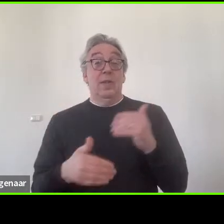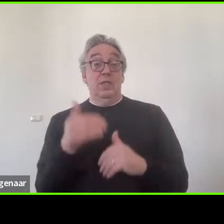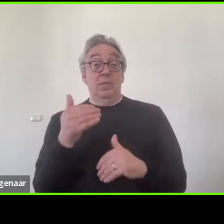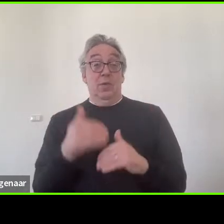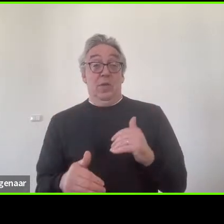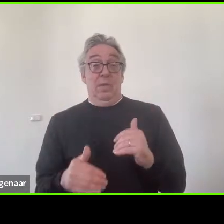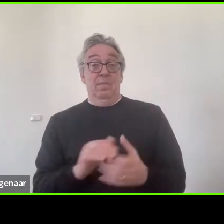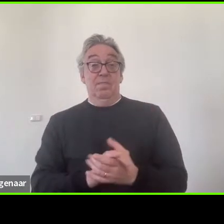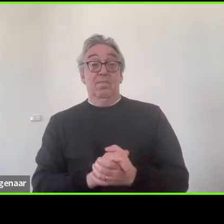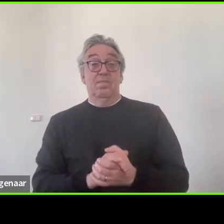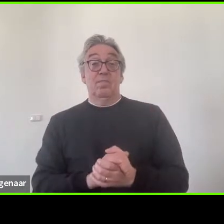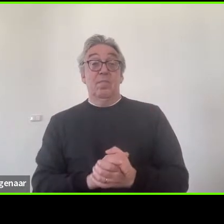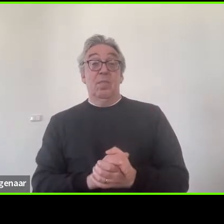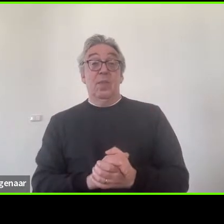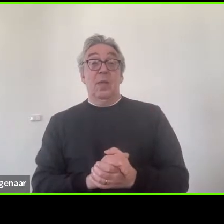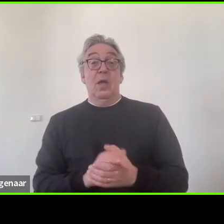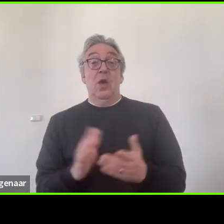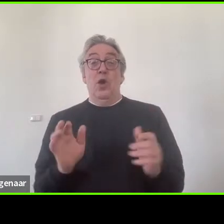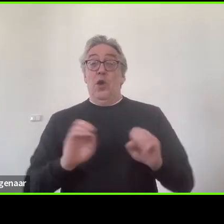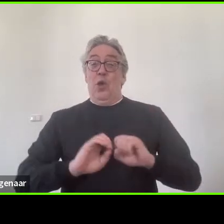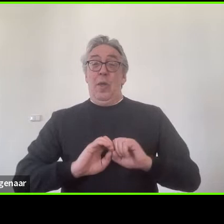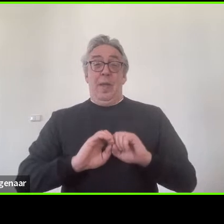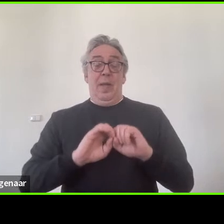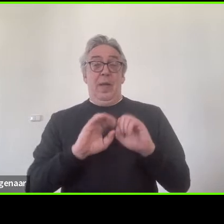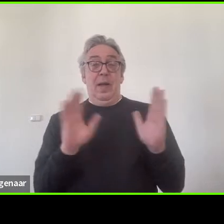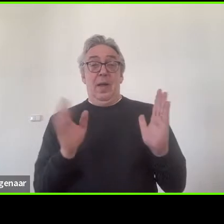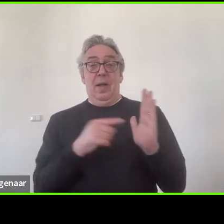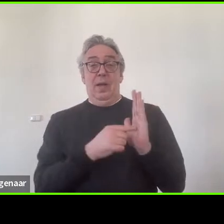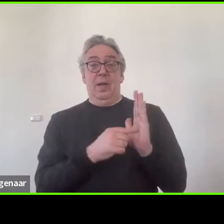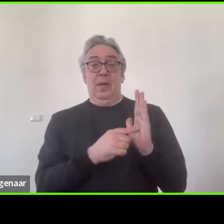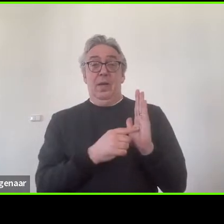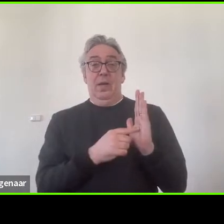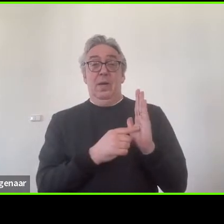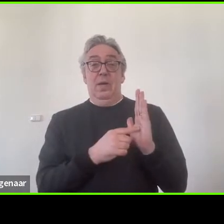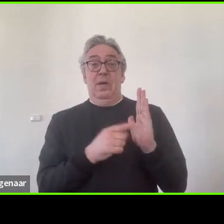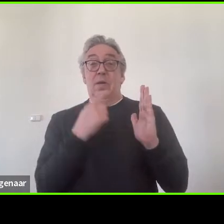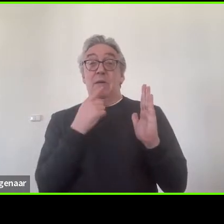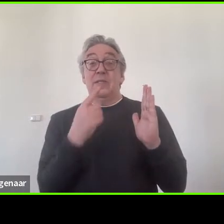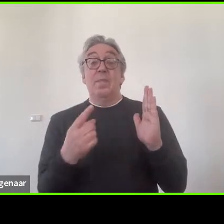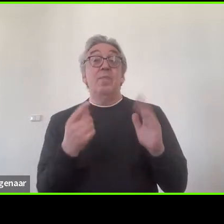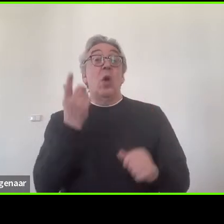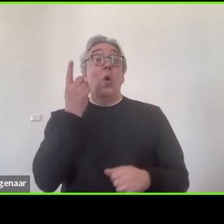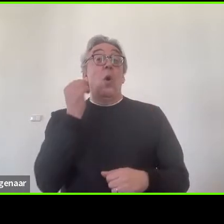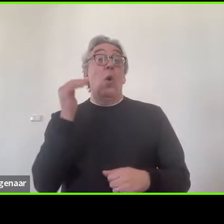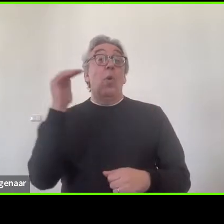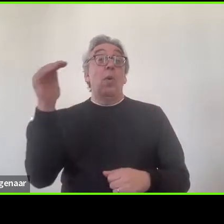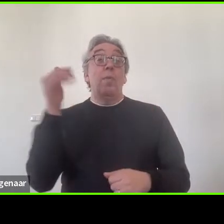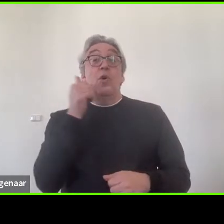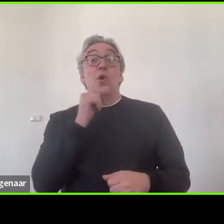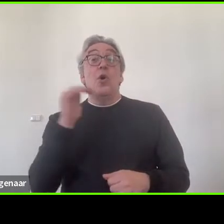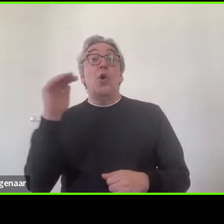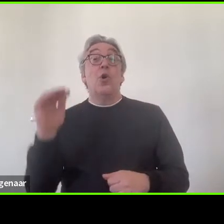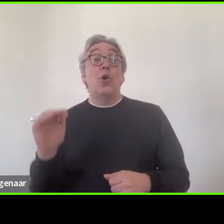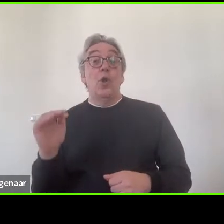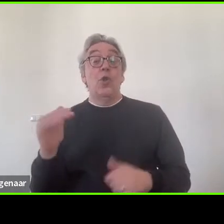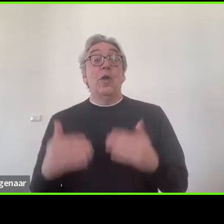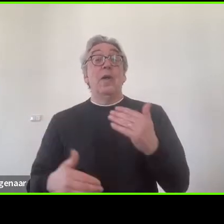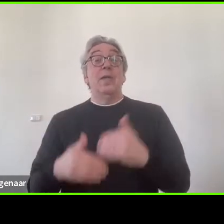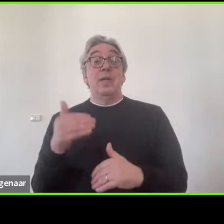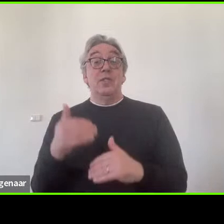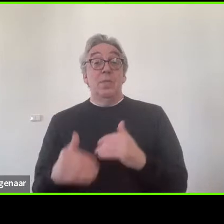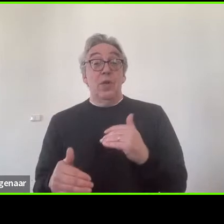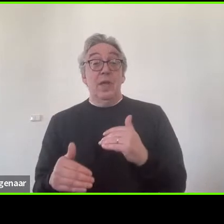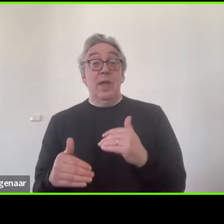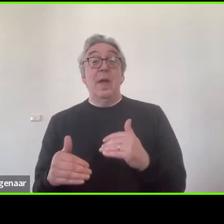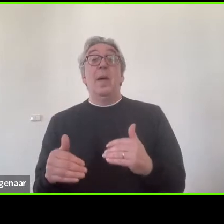one hand, it includes a specific article on women and girls with disabilities, Article 6. On the